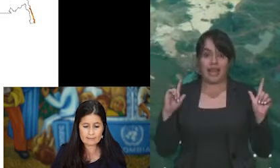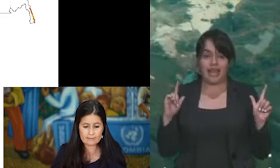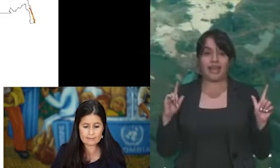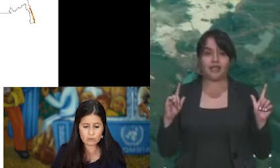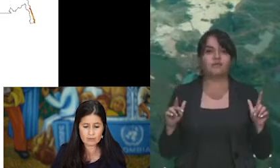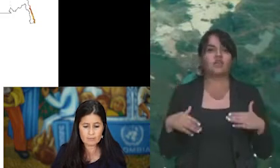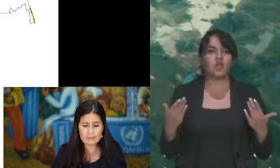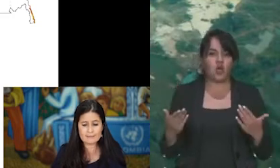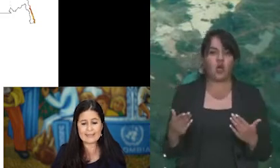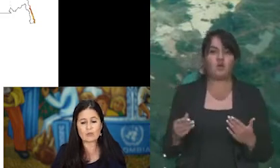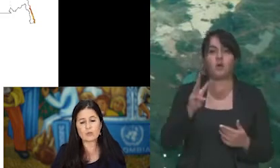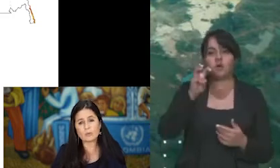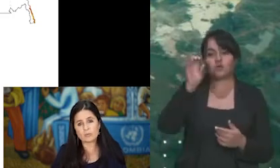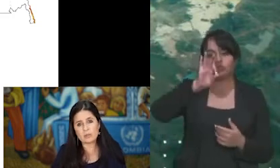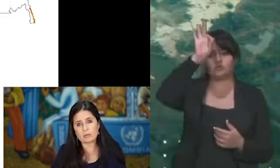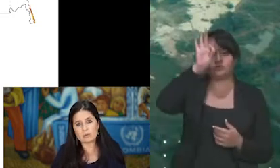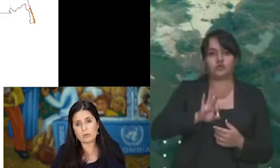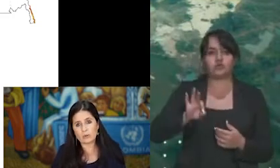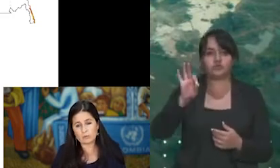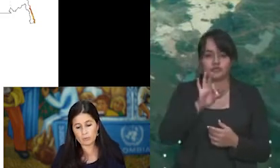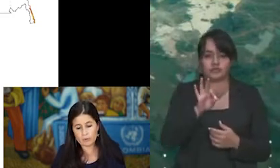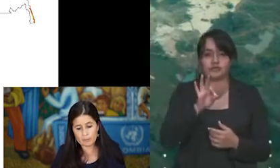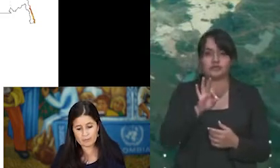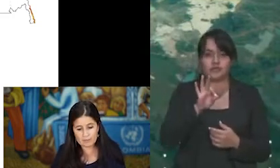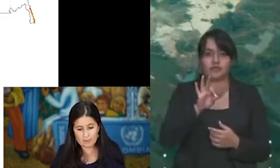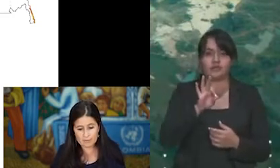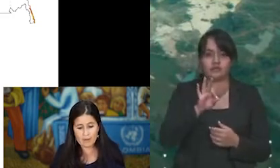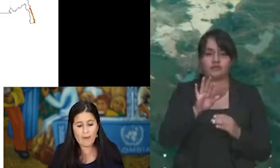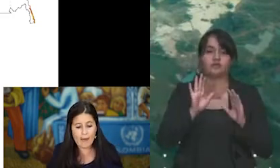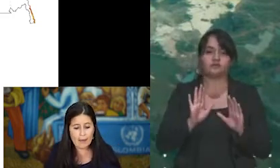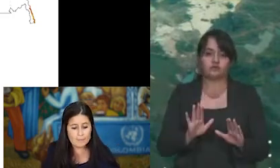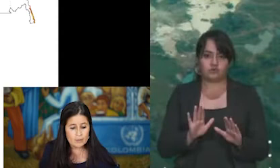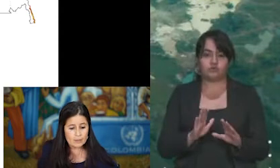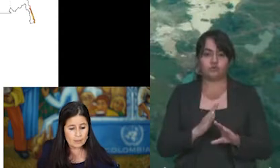those that are in transit, 80% are